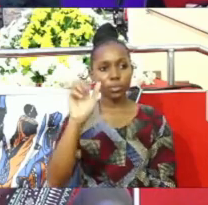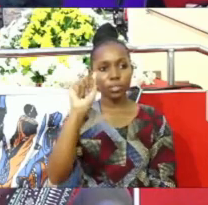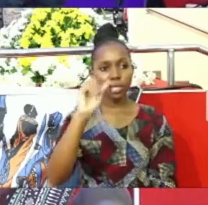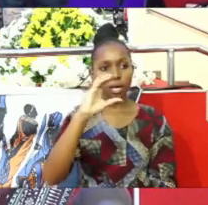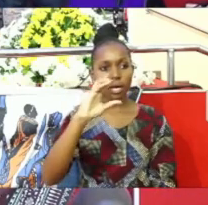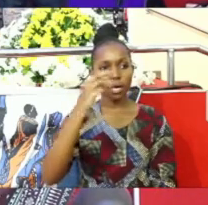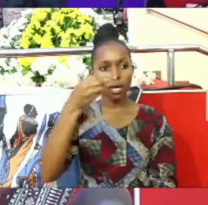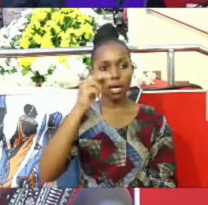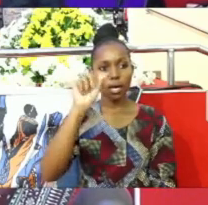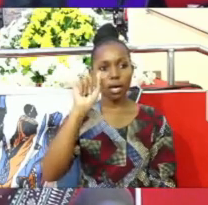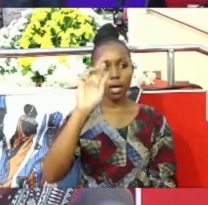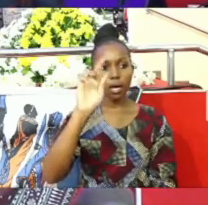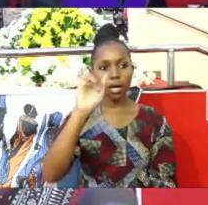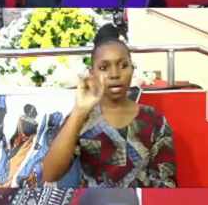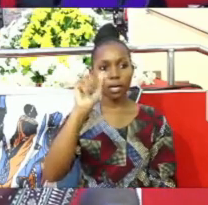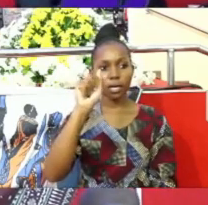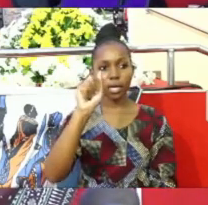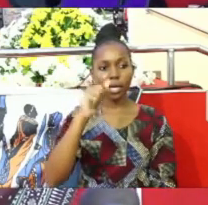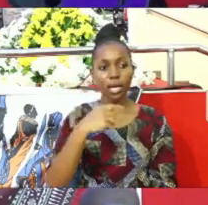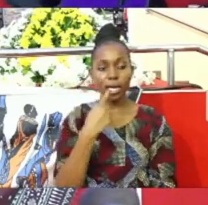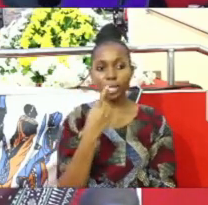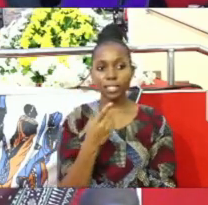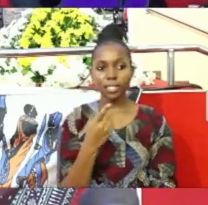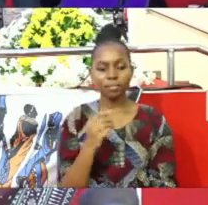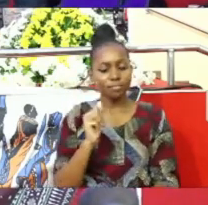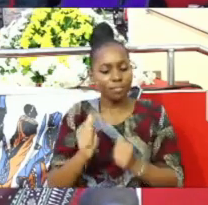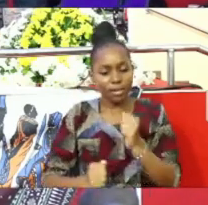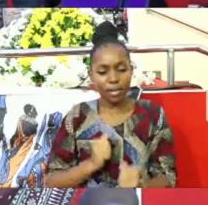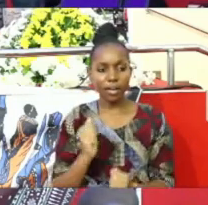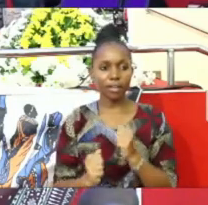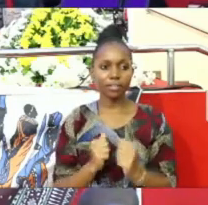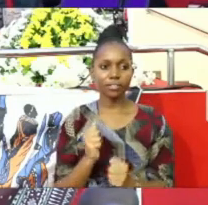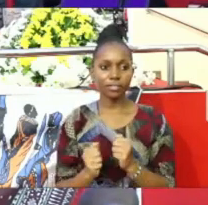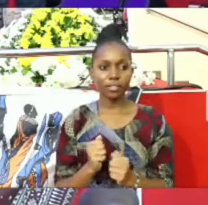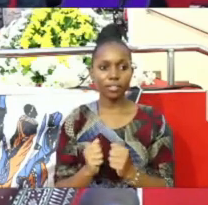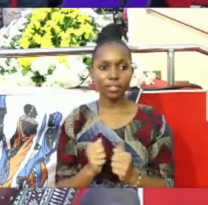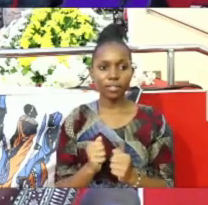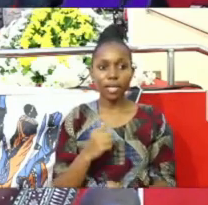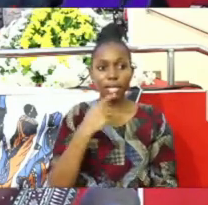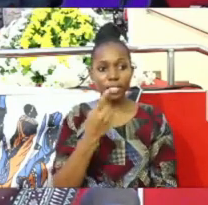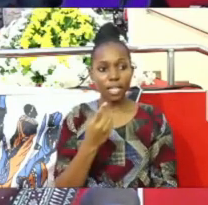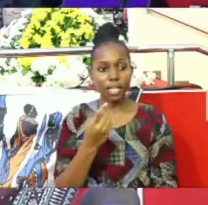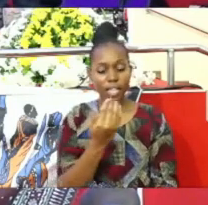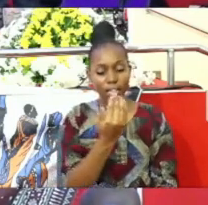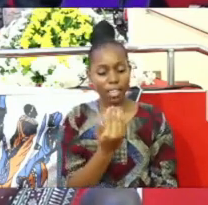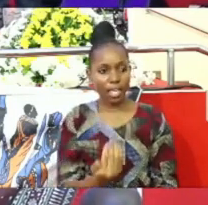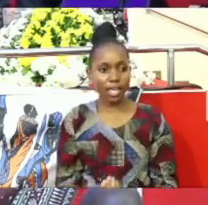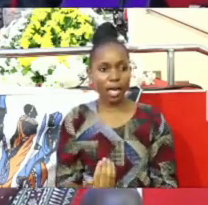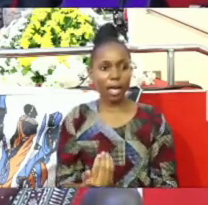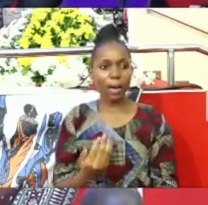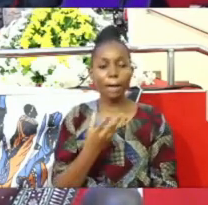And he tells him, anamwambia, run. Kimbia. Tell that young man, umwambie jamaa